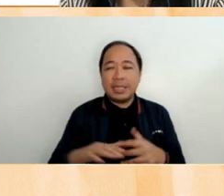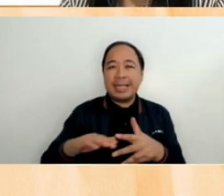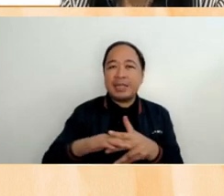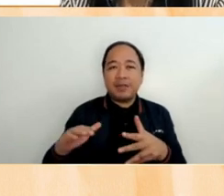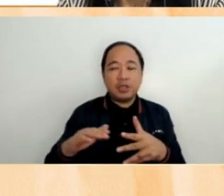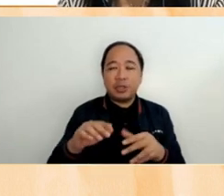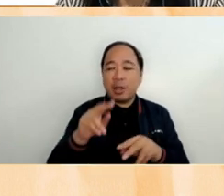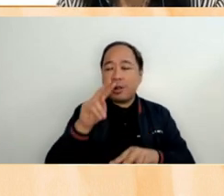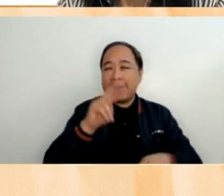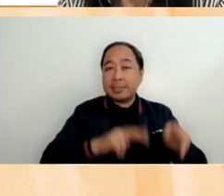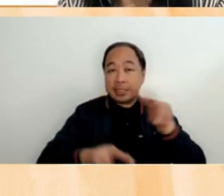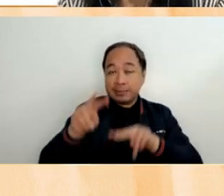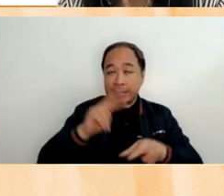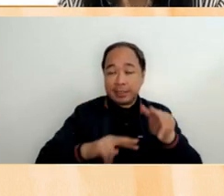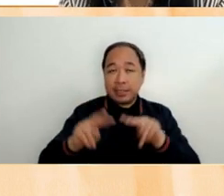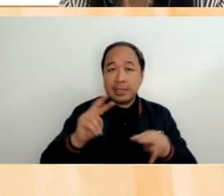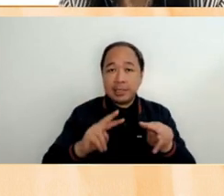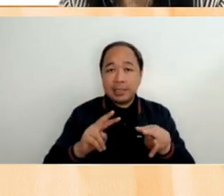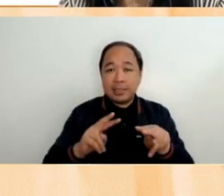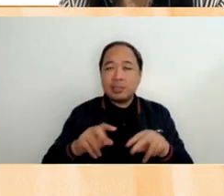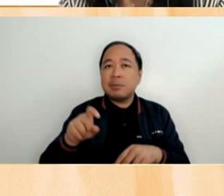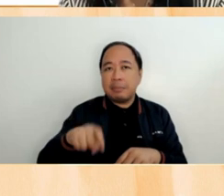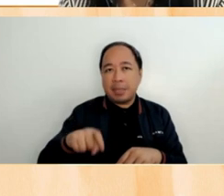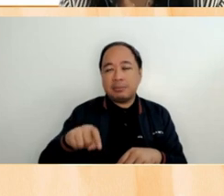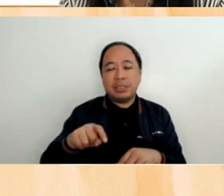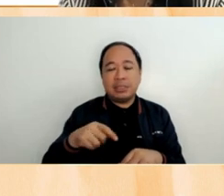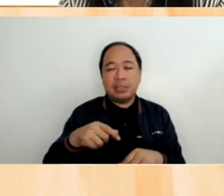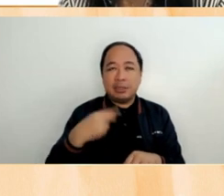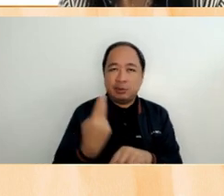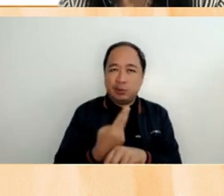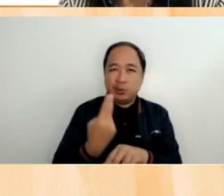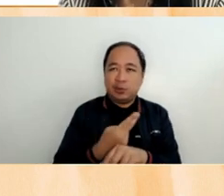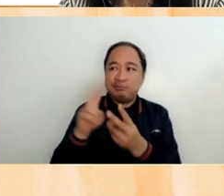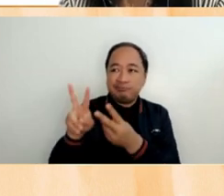interventions or assessments should be used, and